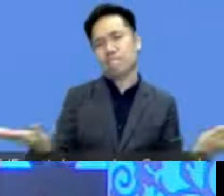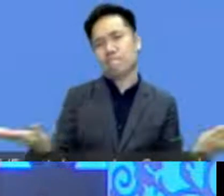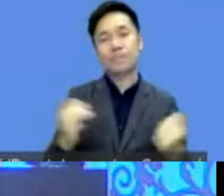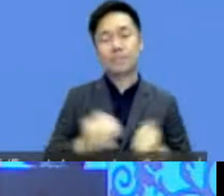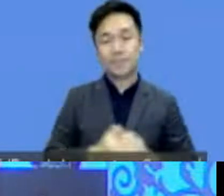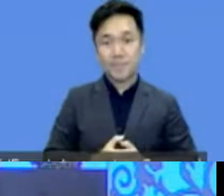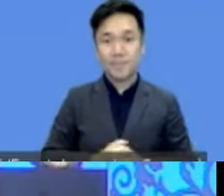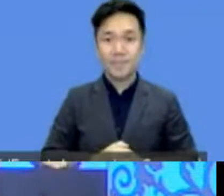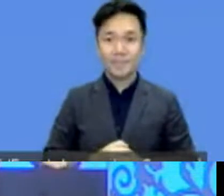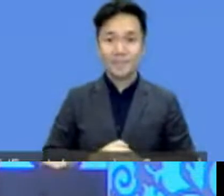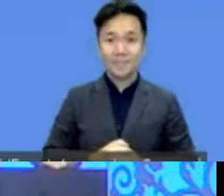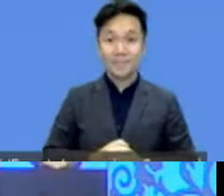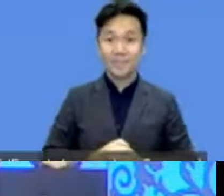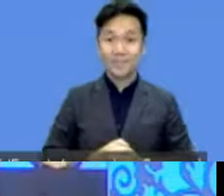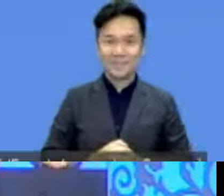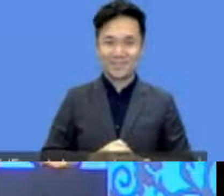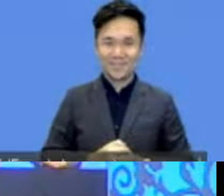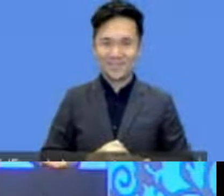yeah.